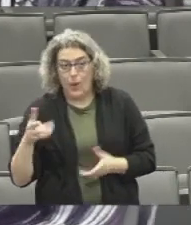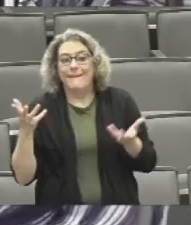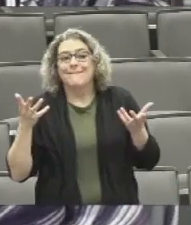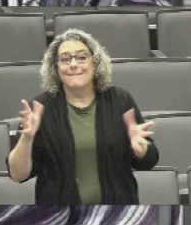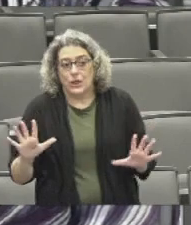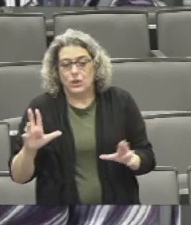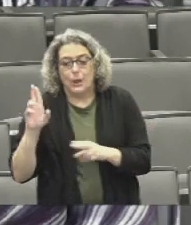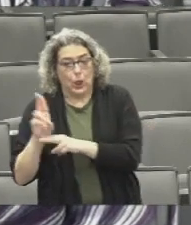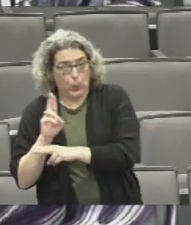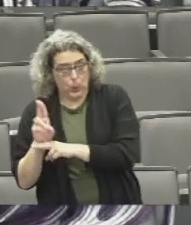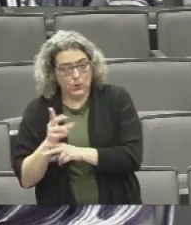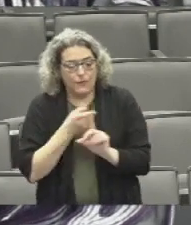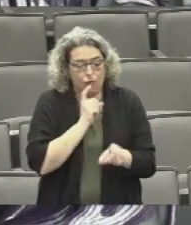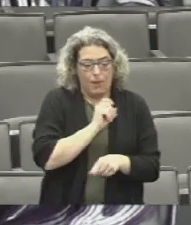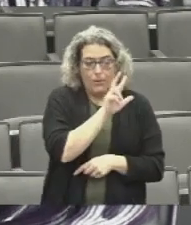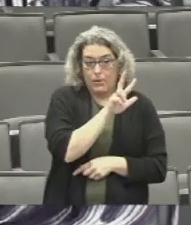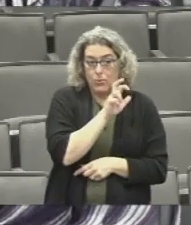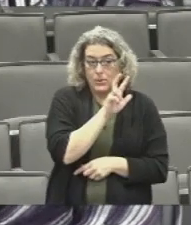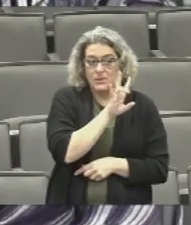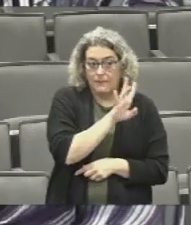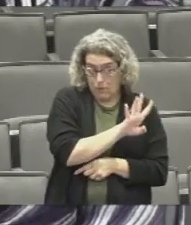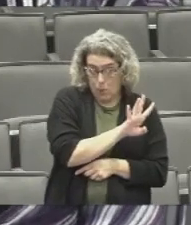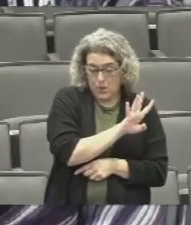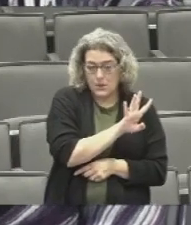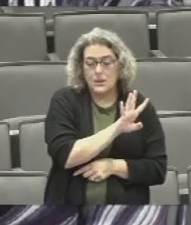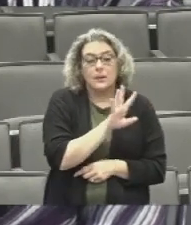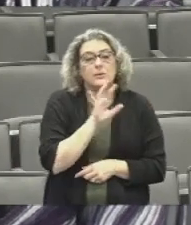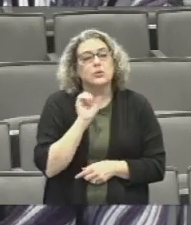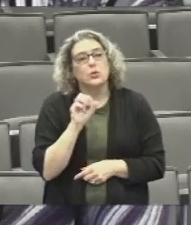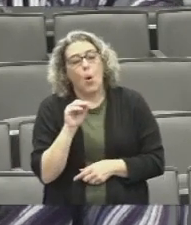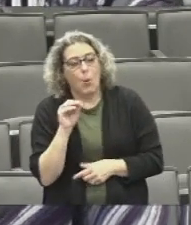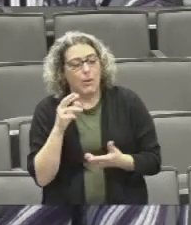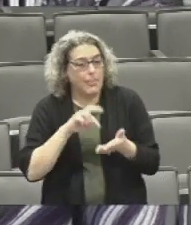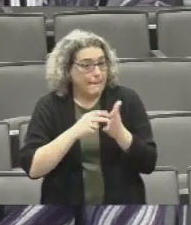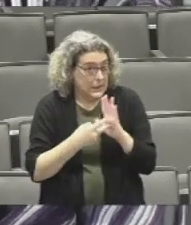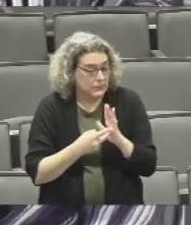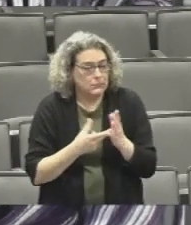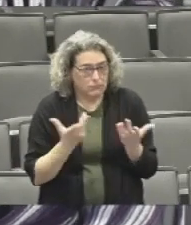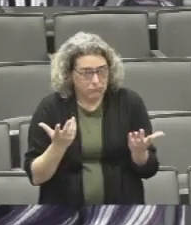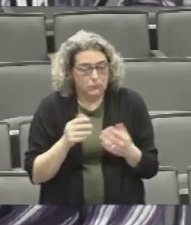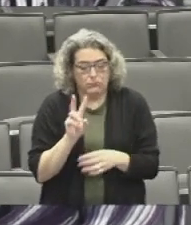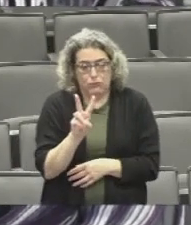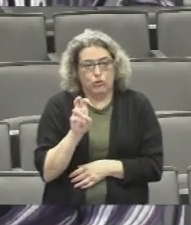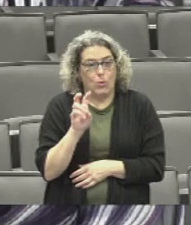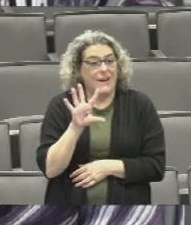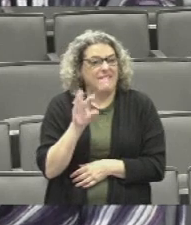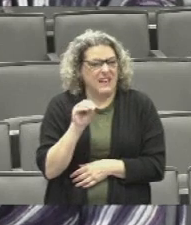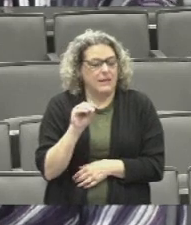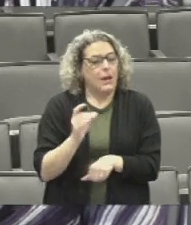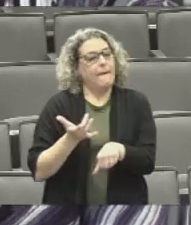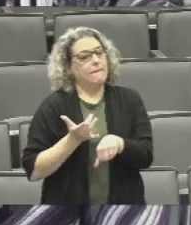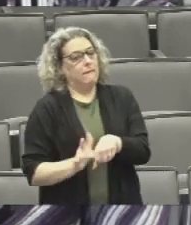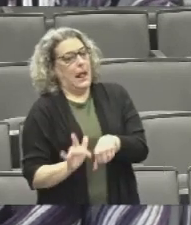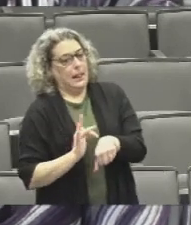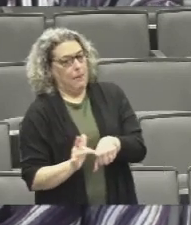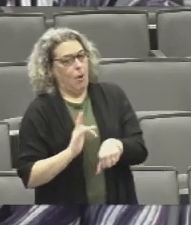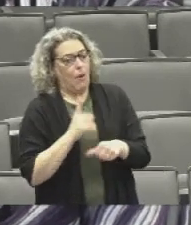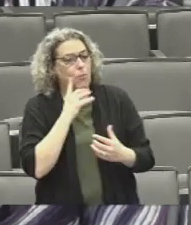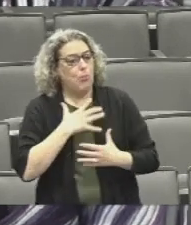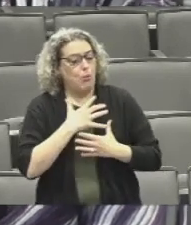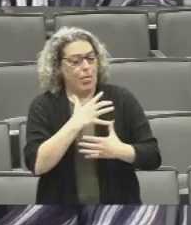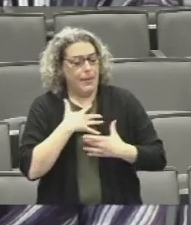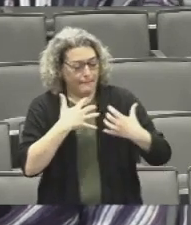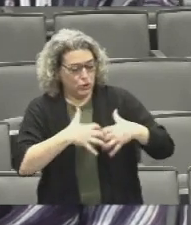122 out of a total of 374. So you could say we have 250 ventilators available as of